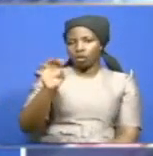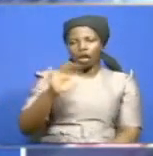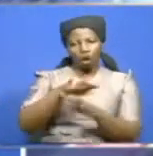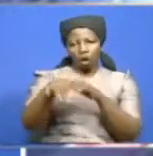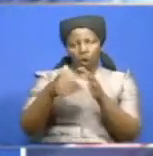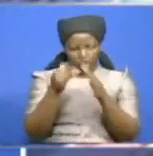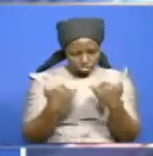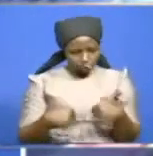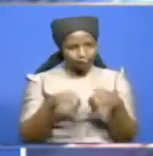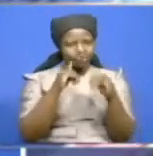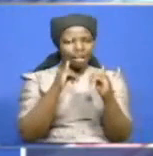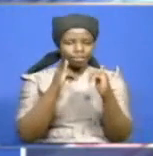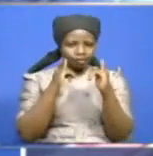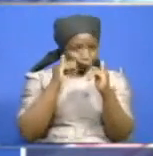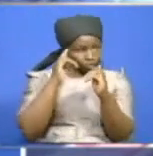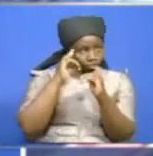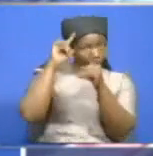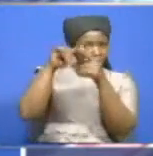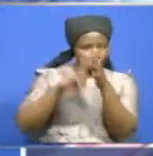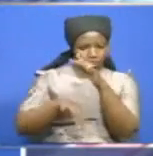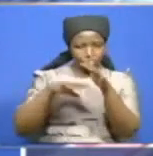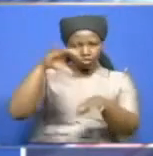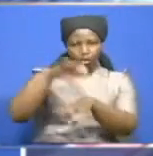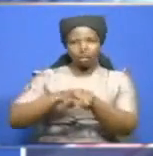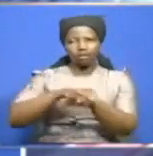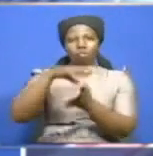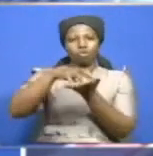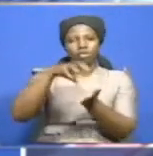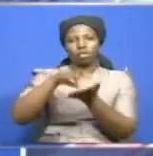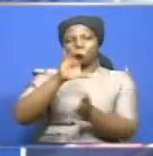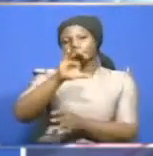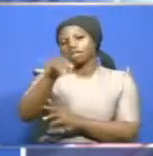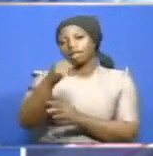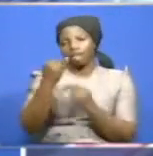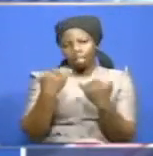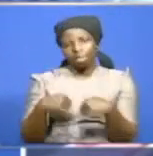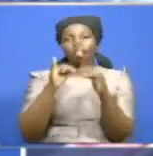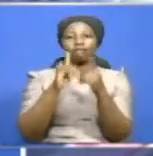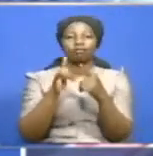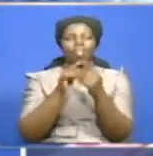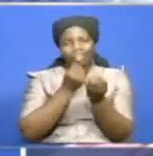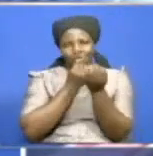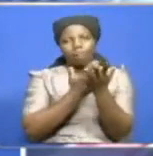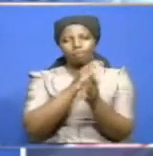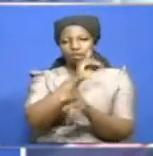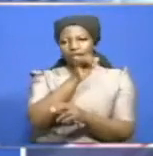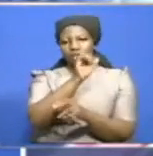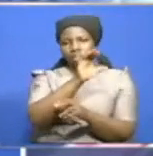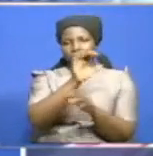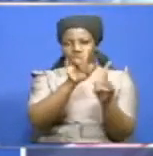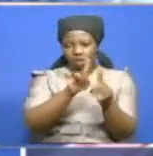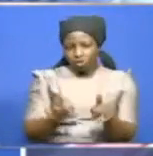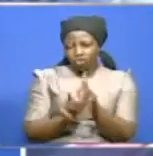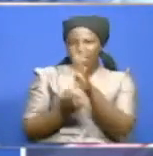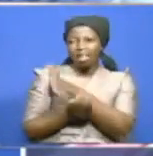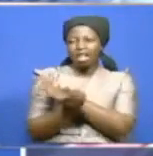to make their way to the Chief Justice position. They try to convince the Judicial Service Commission and explaining